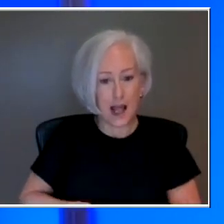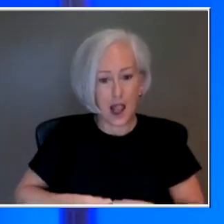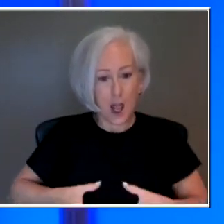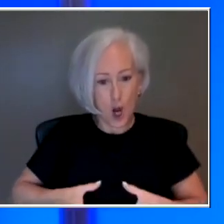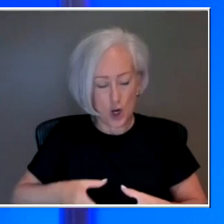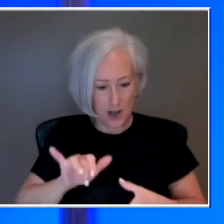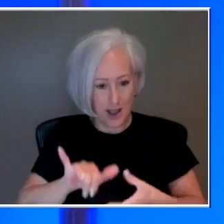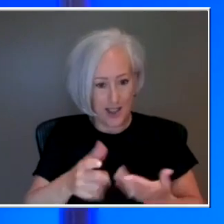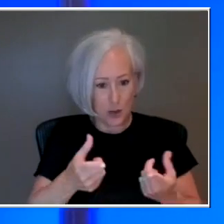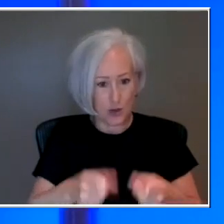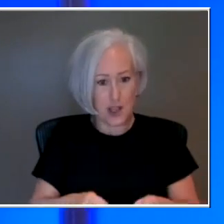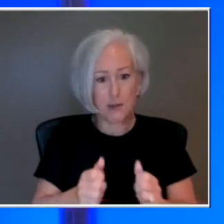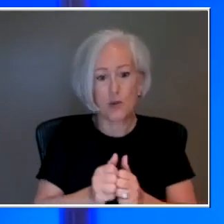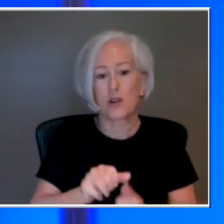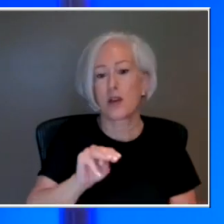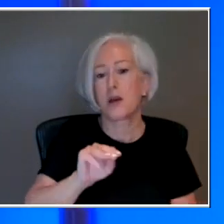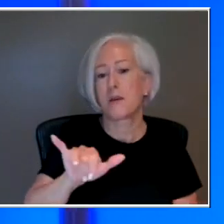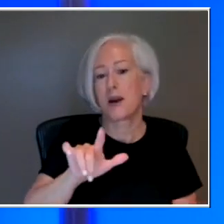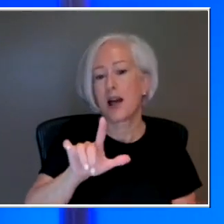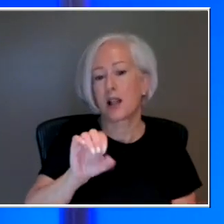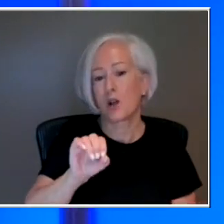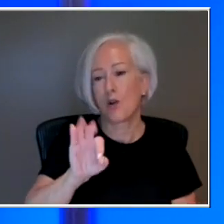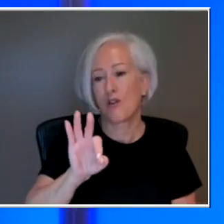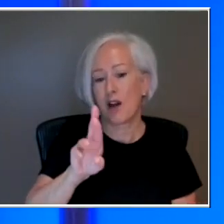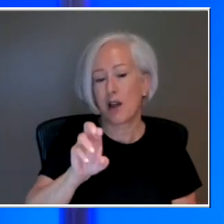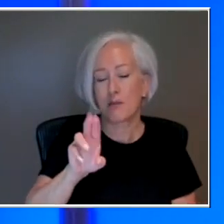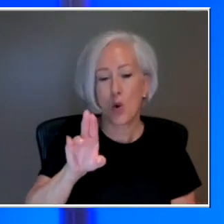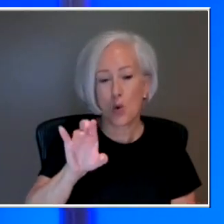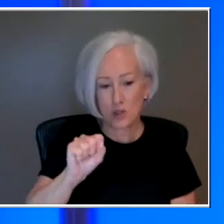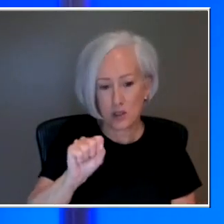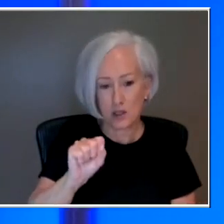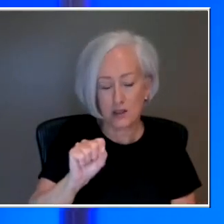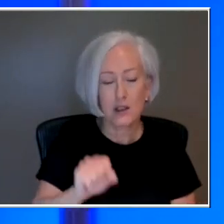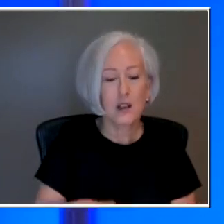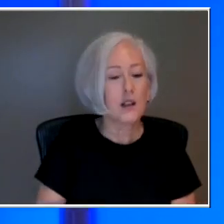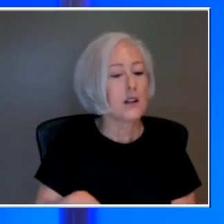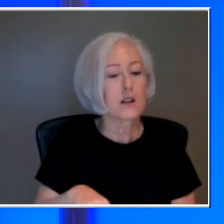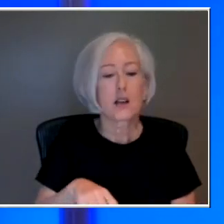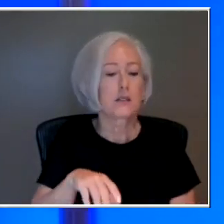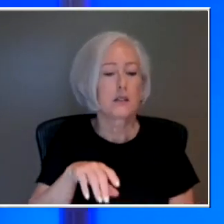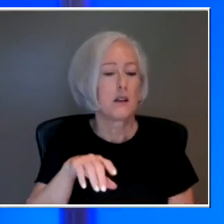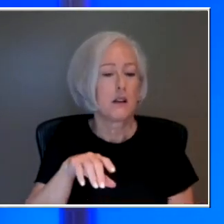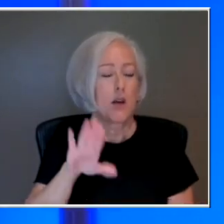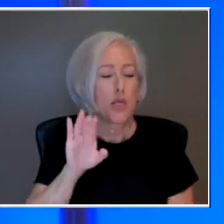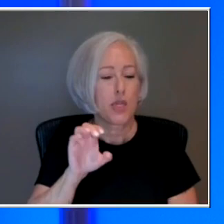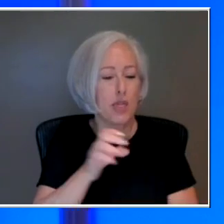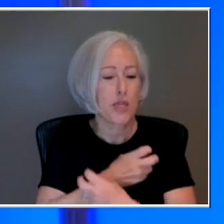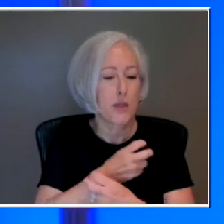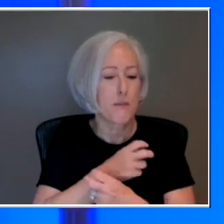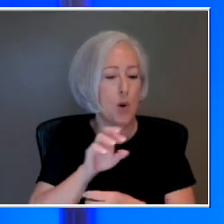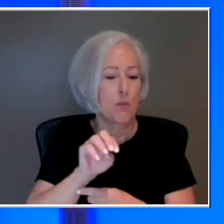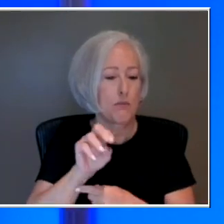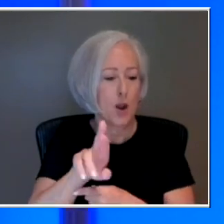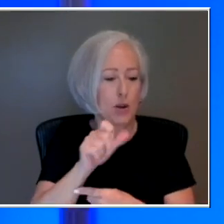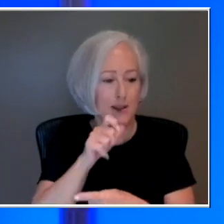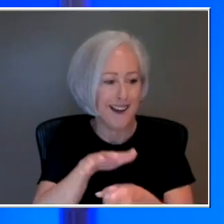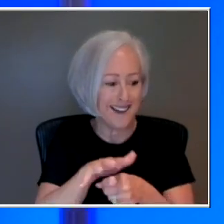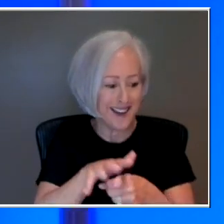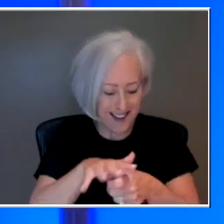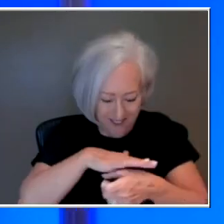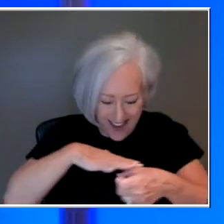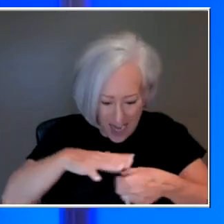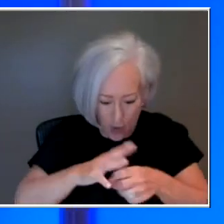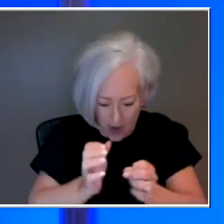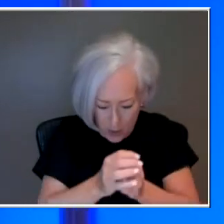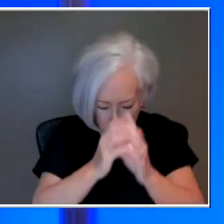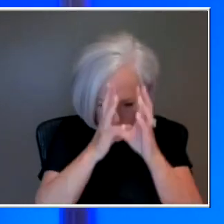in myelofibrosis, where the bone marrow doesn't have enough space for the Okay. healthy cells to grow. And